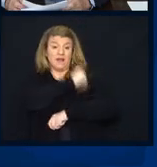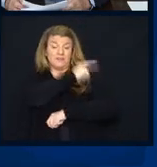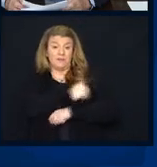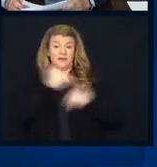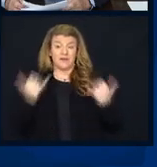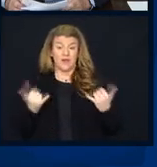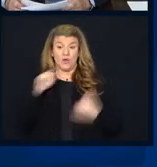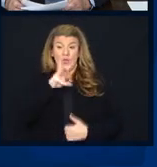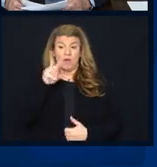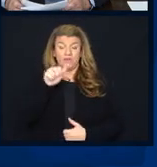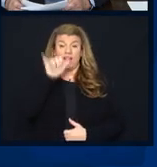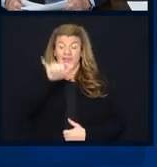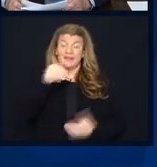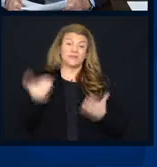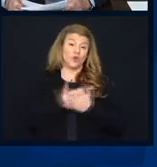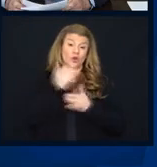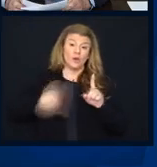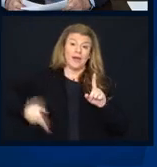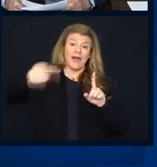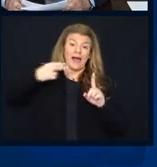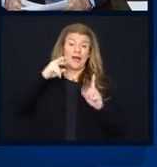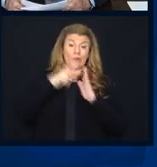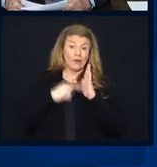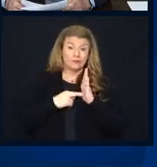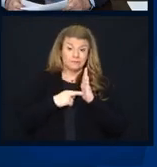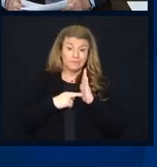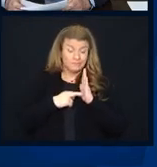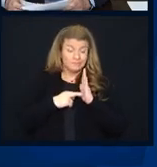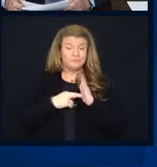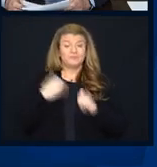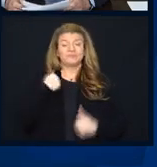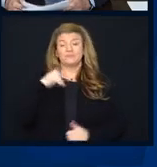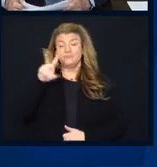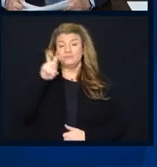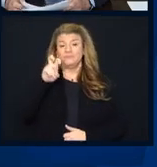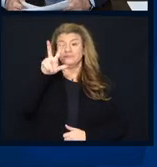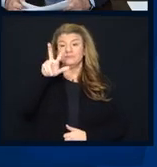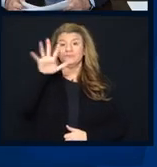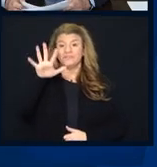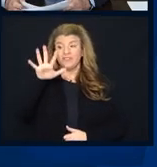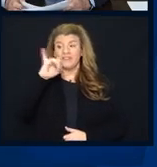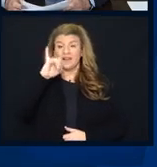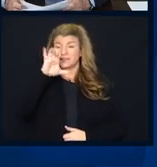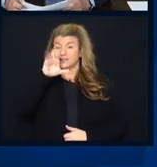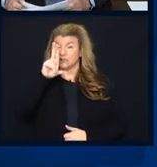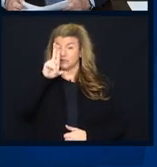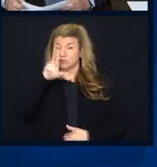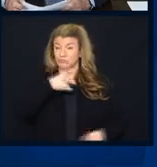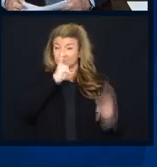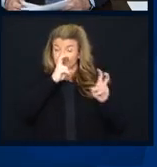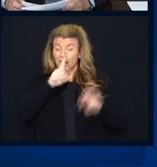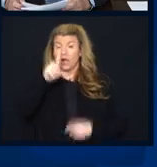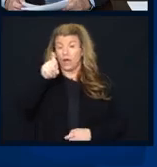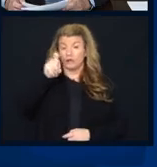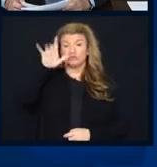West Virginia, and that's a new record high. We have 235 in the ICU units and